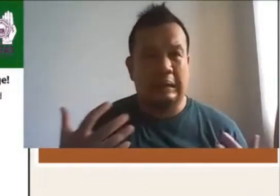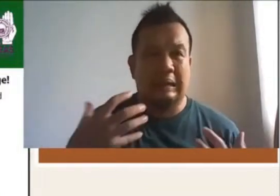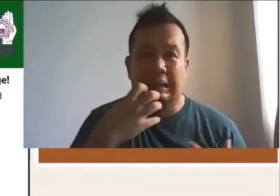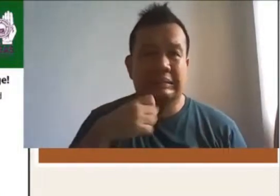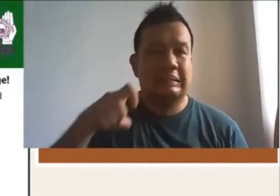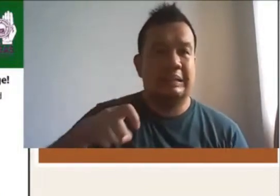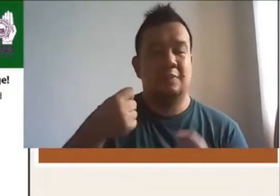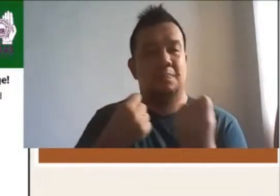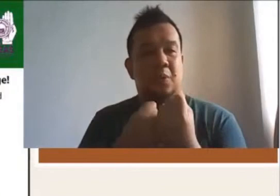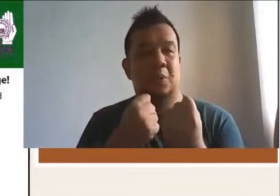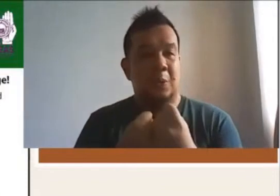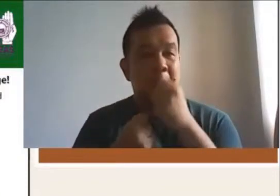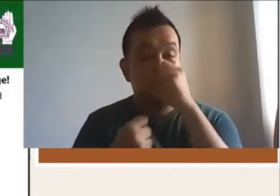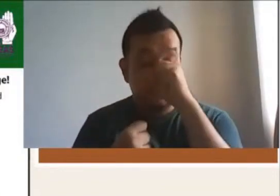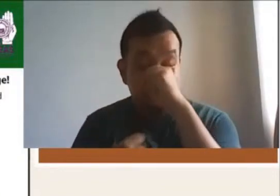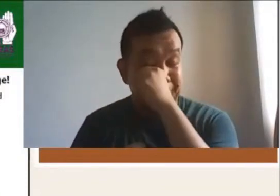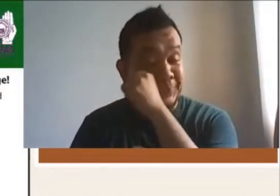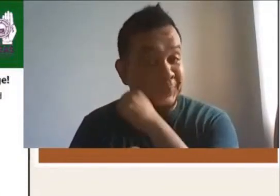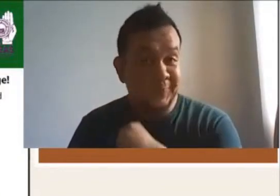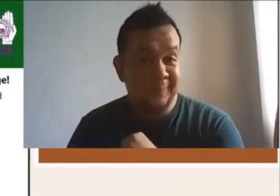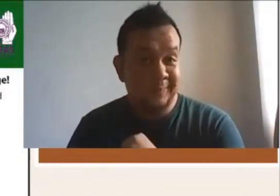So in order to donate, what can we do?